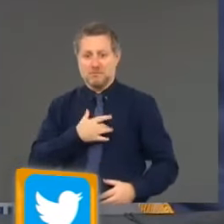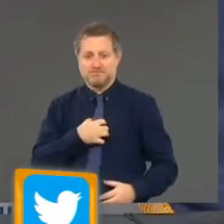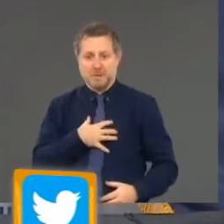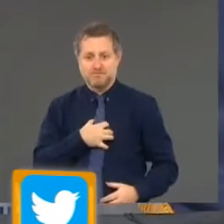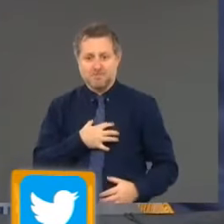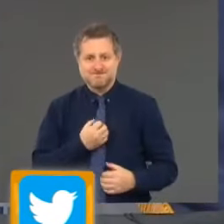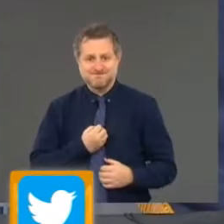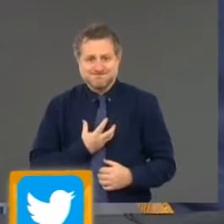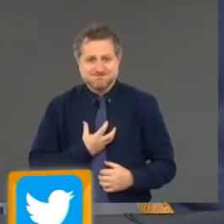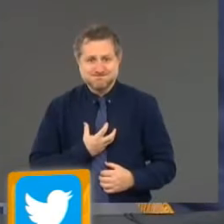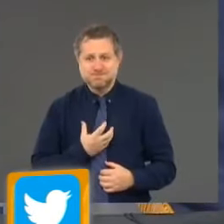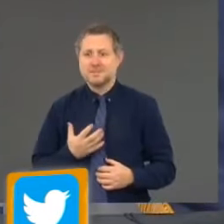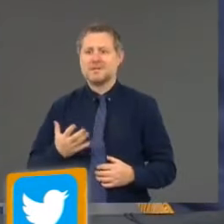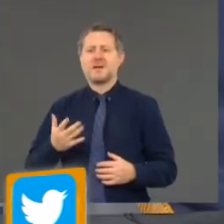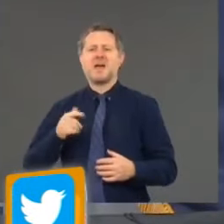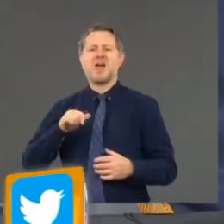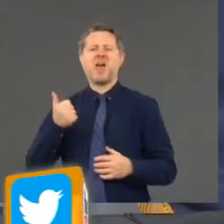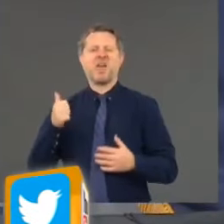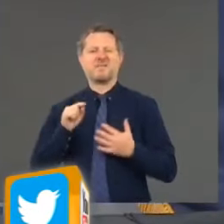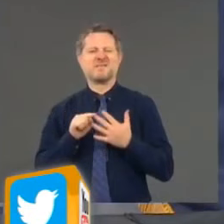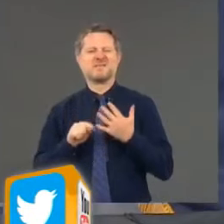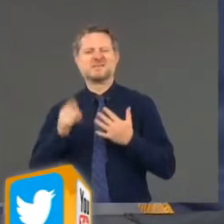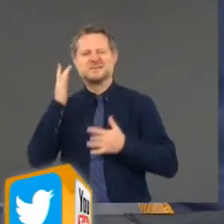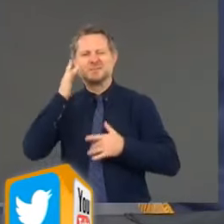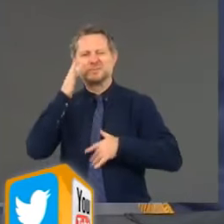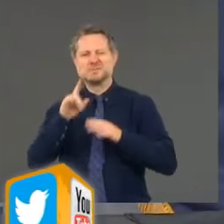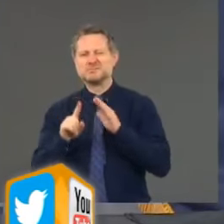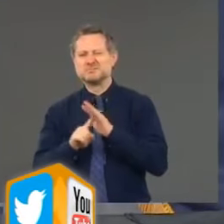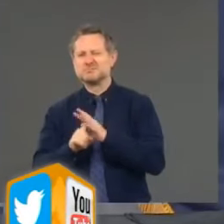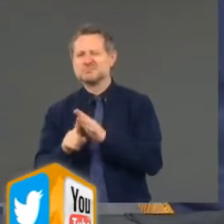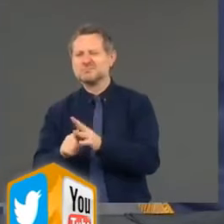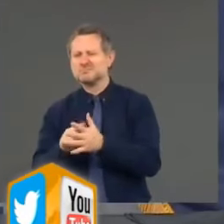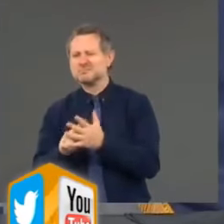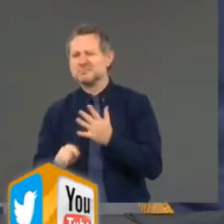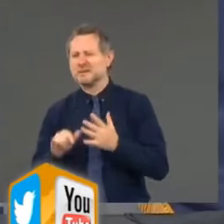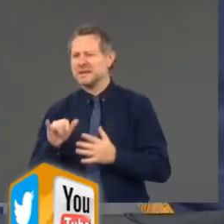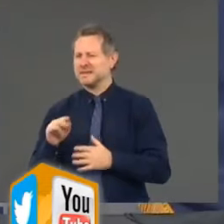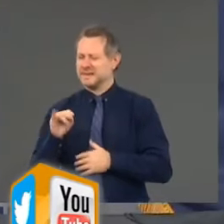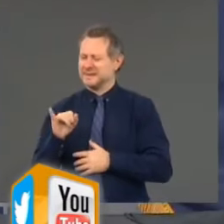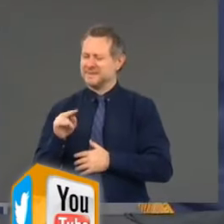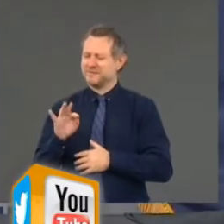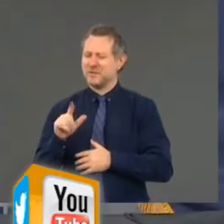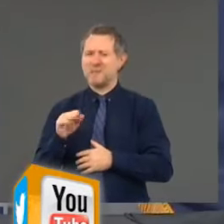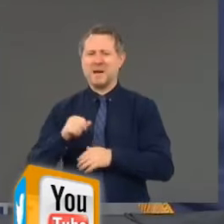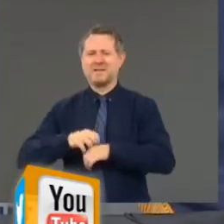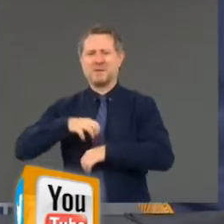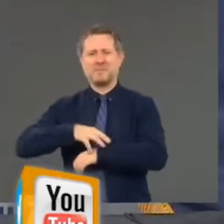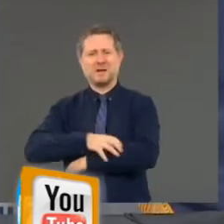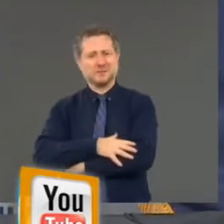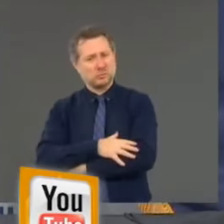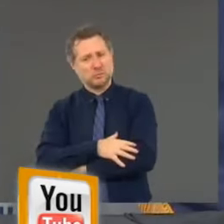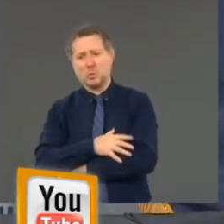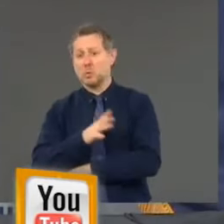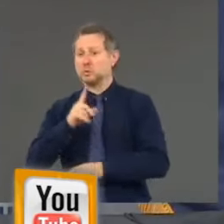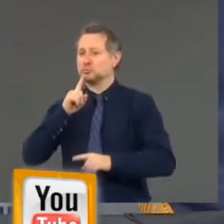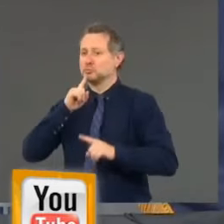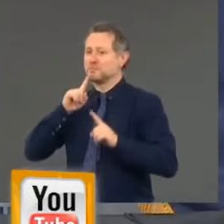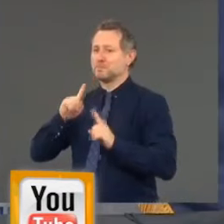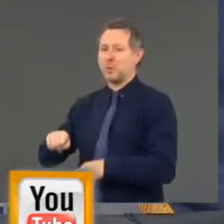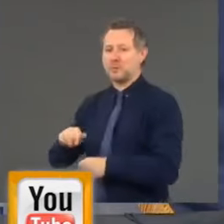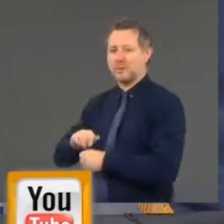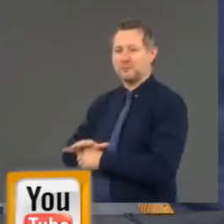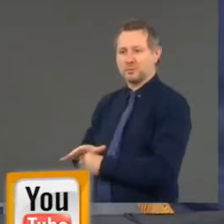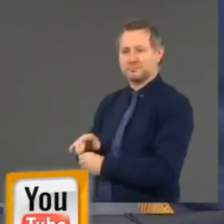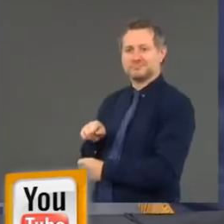other disorders. But it's an inflammatory response to the COVID virus.